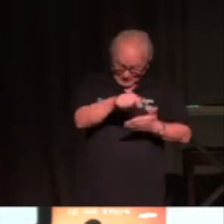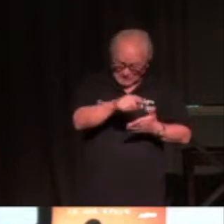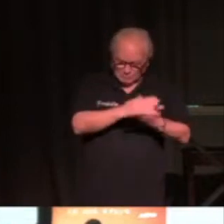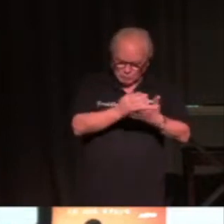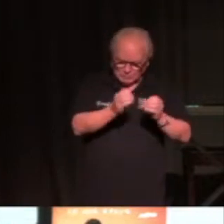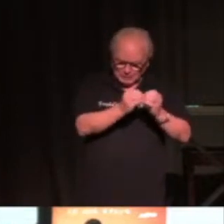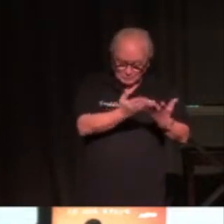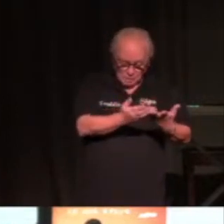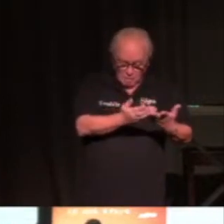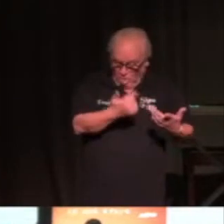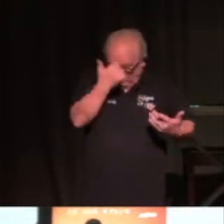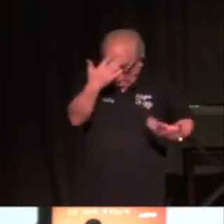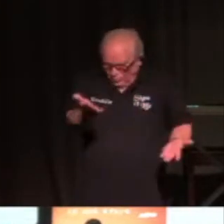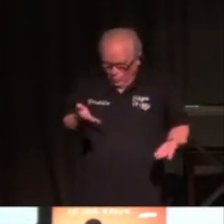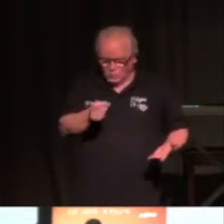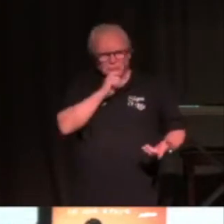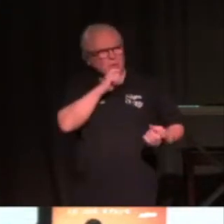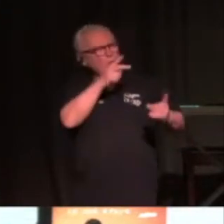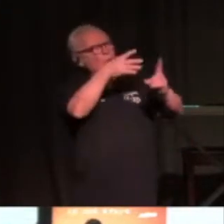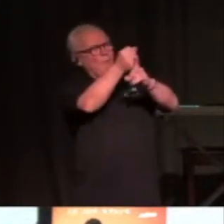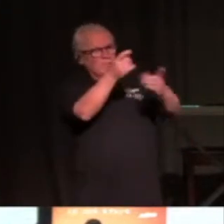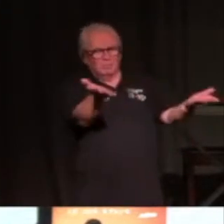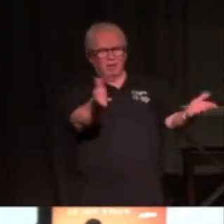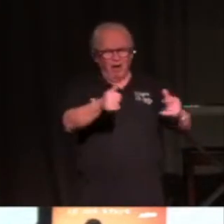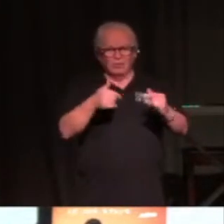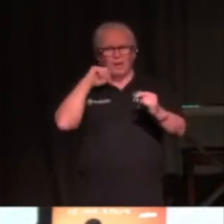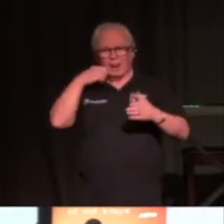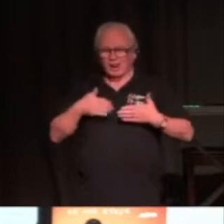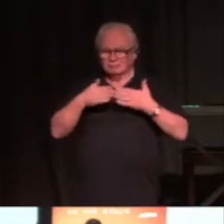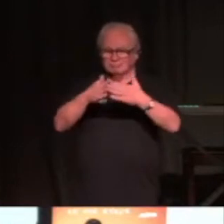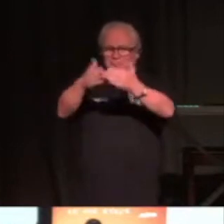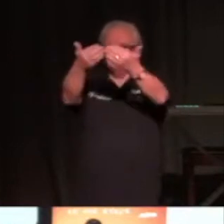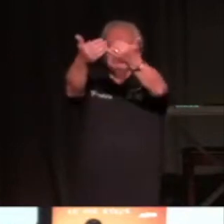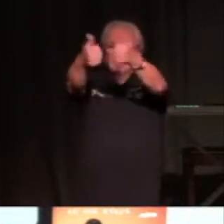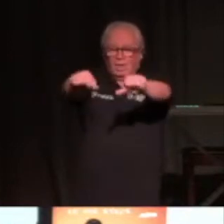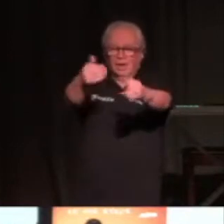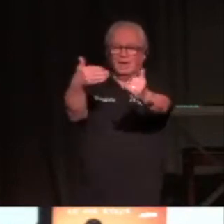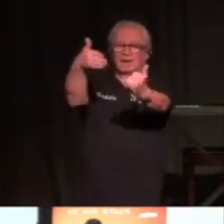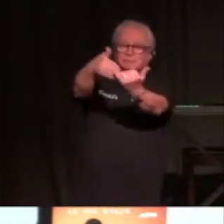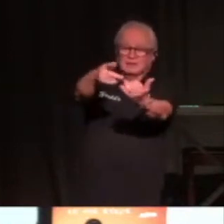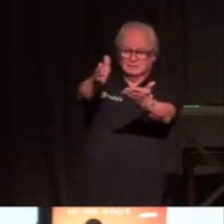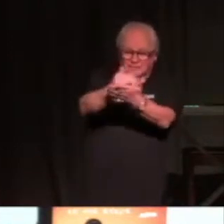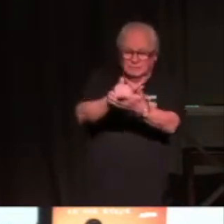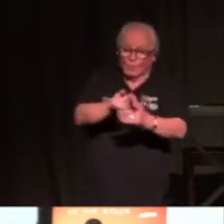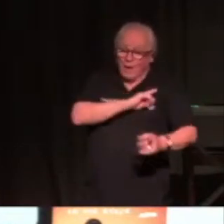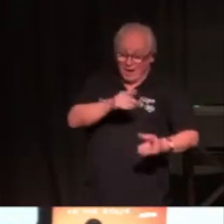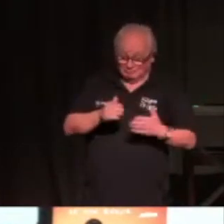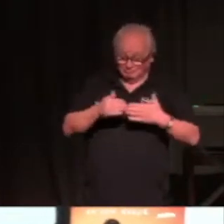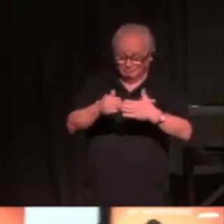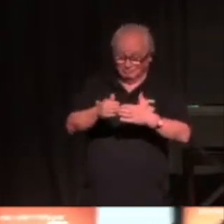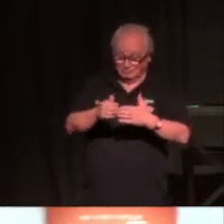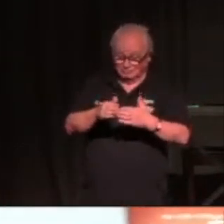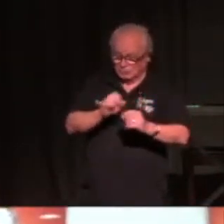but thinking, oh my goodness, there is no hope, we're not going to make this. Because they had disobeyed the voice of the Lord and his